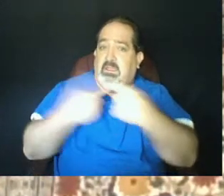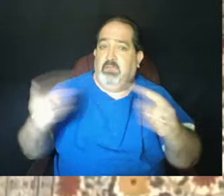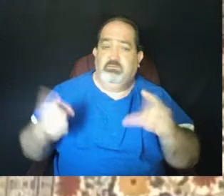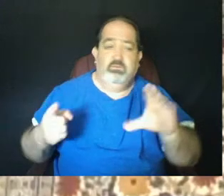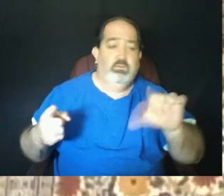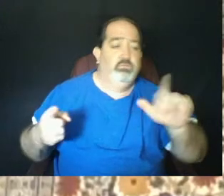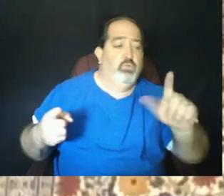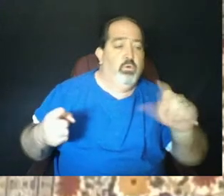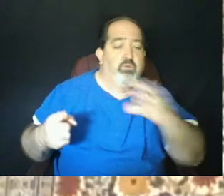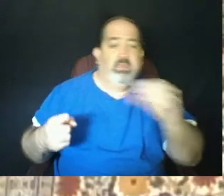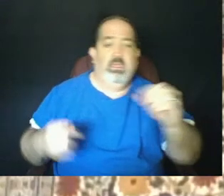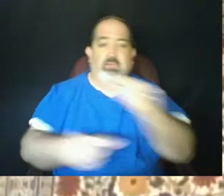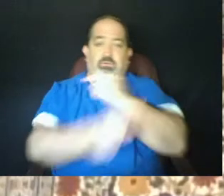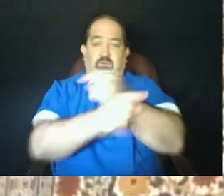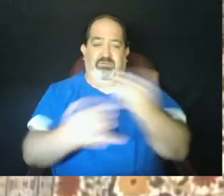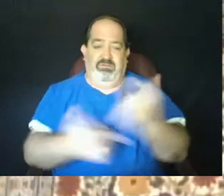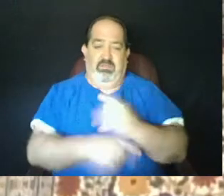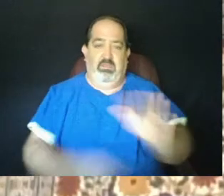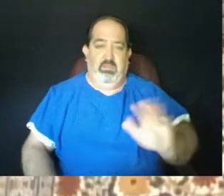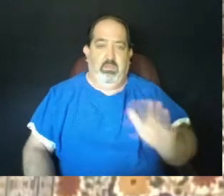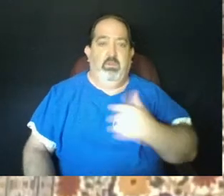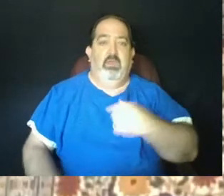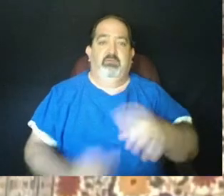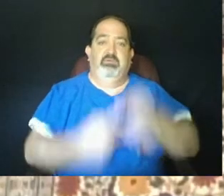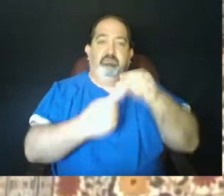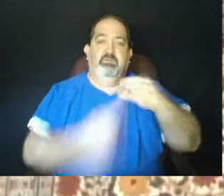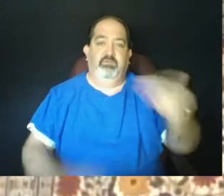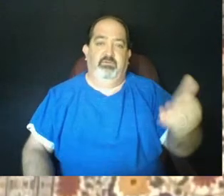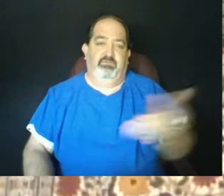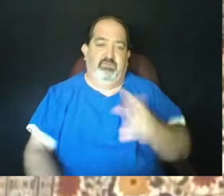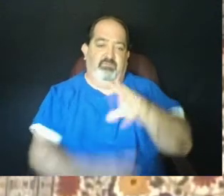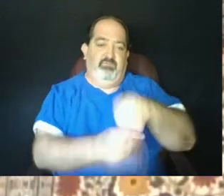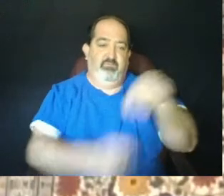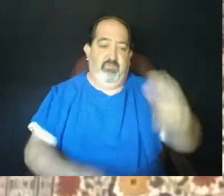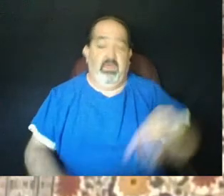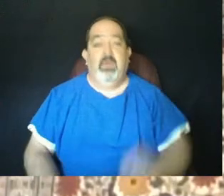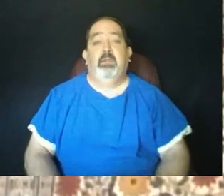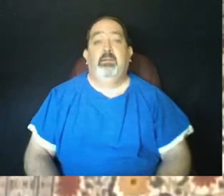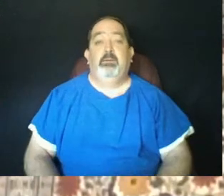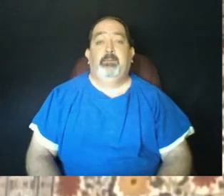guard today because we have a special invitation regarding that.